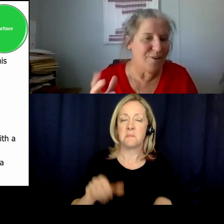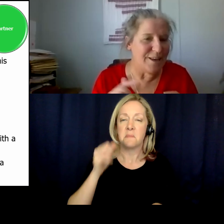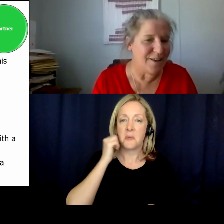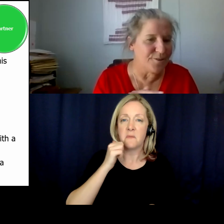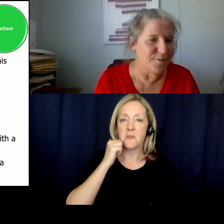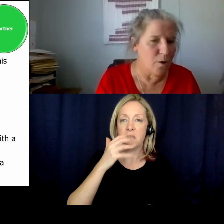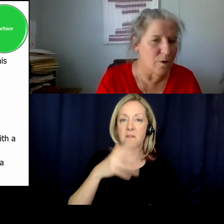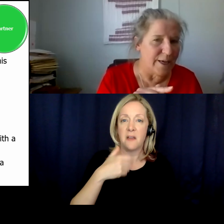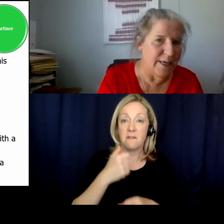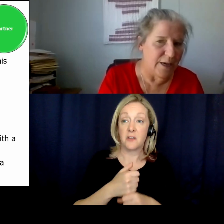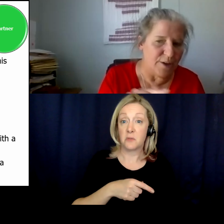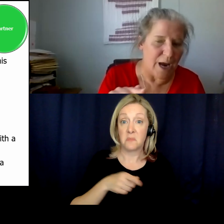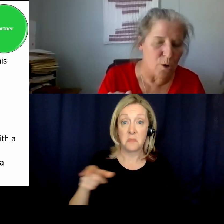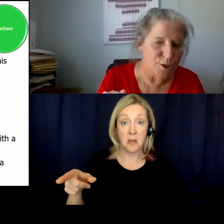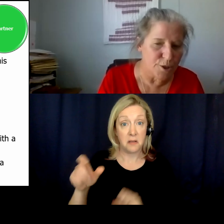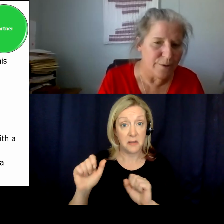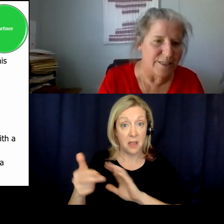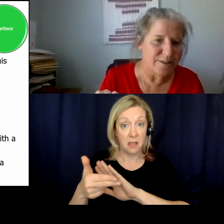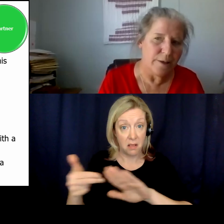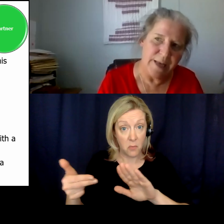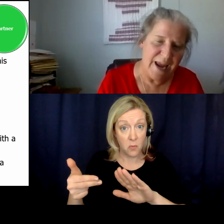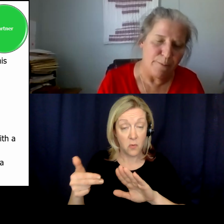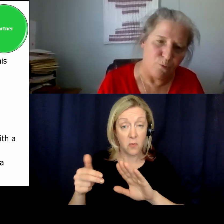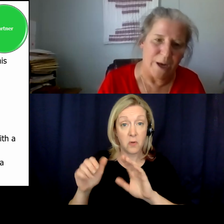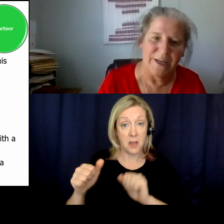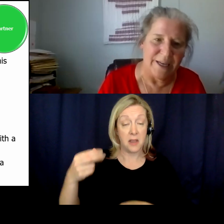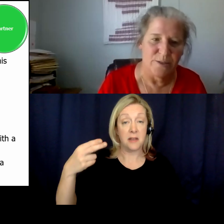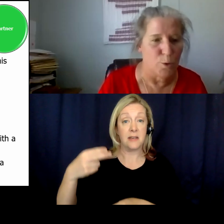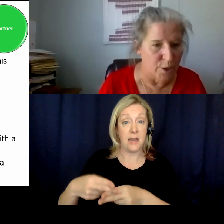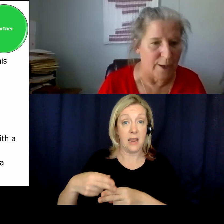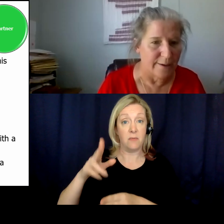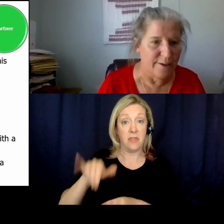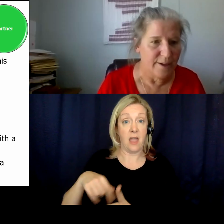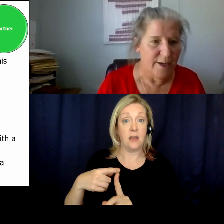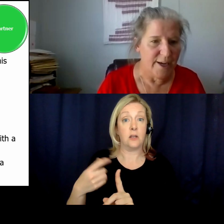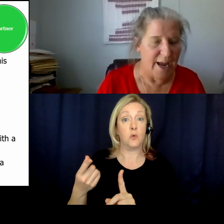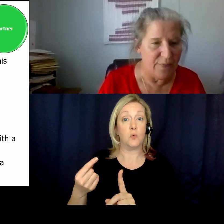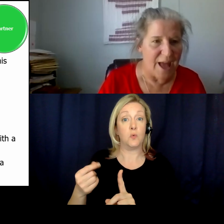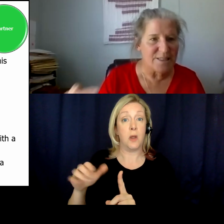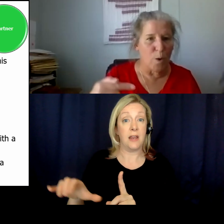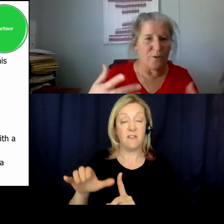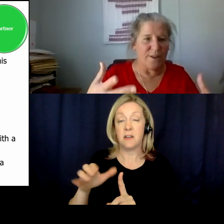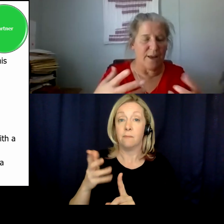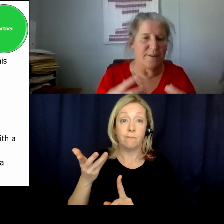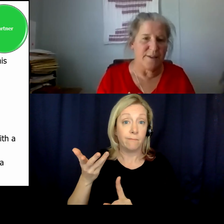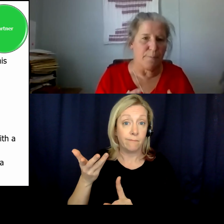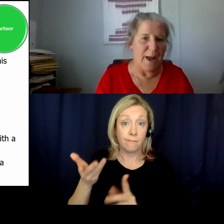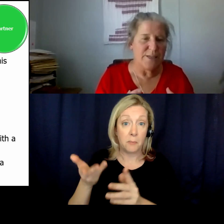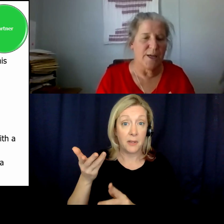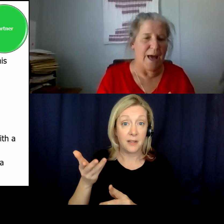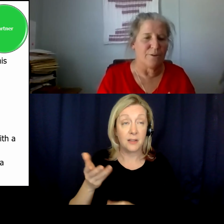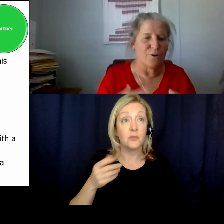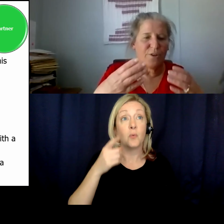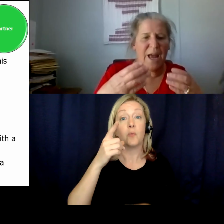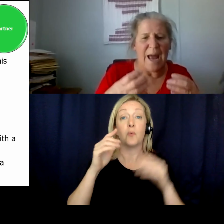we haven't necessarily given our students the name of what it is we're doing. And that's where these